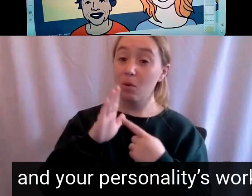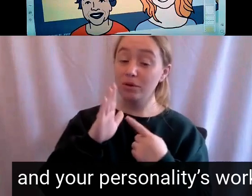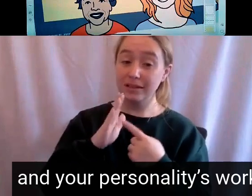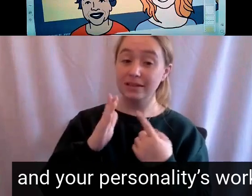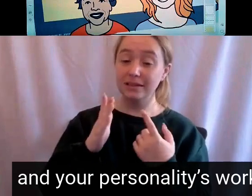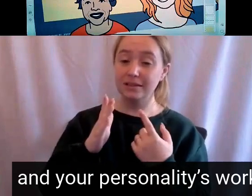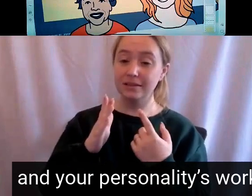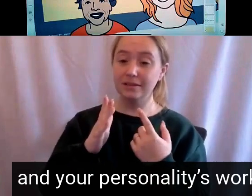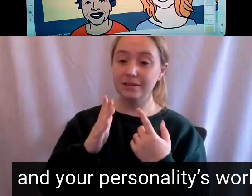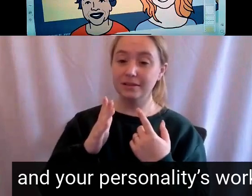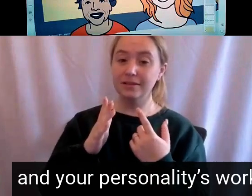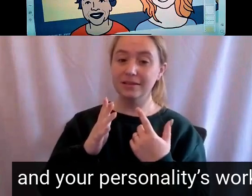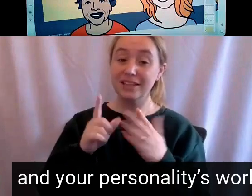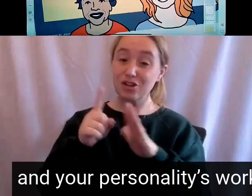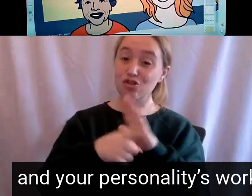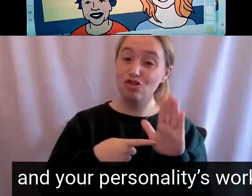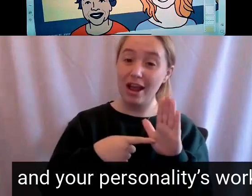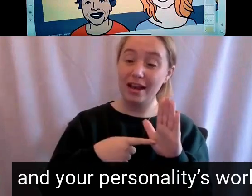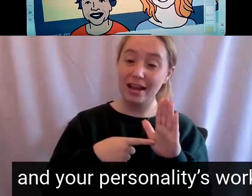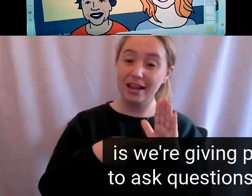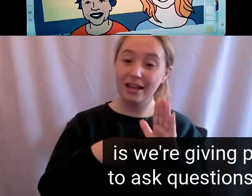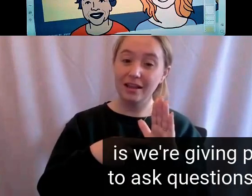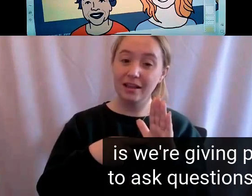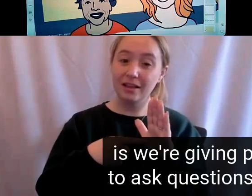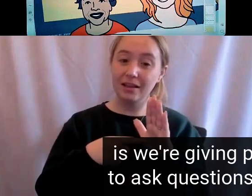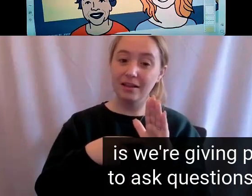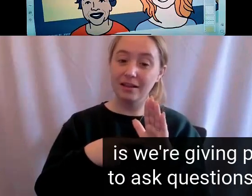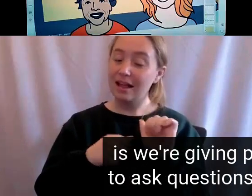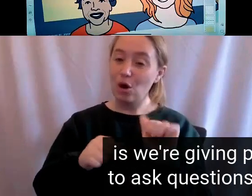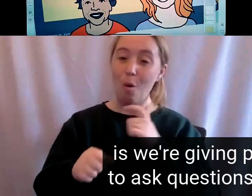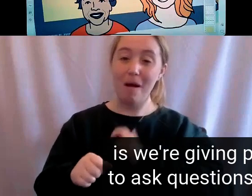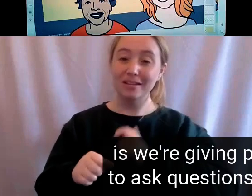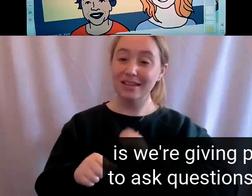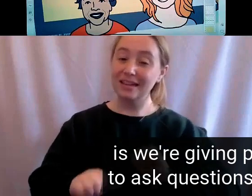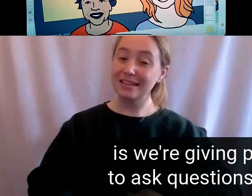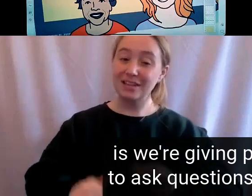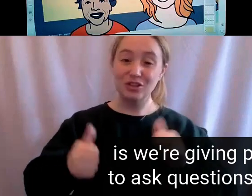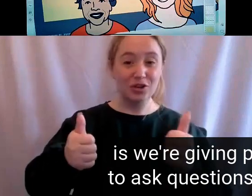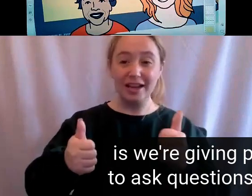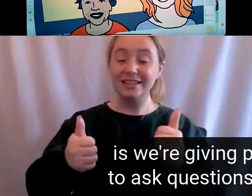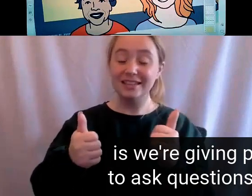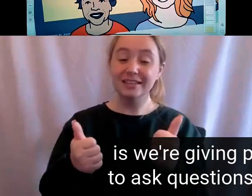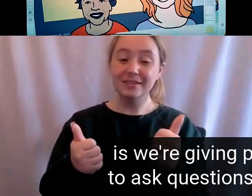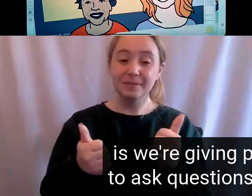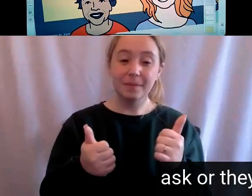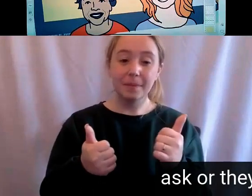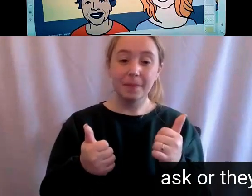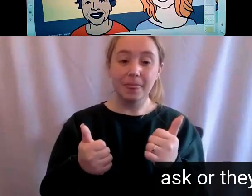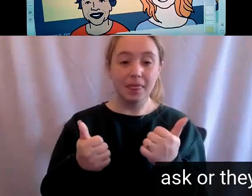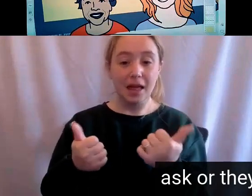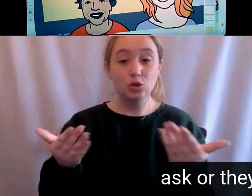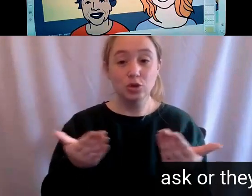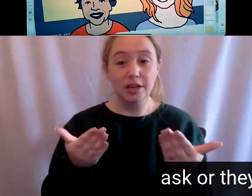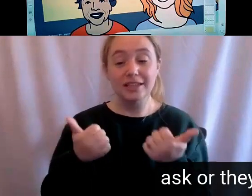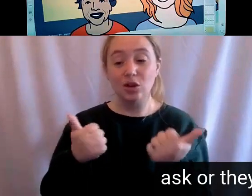your personality is working very much to complement it, is we're giving people an opportunity to ask questions that they don't like to ask